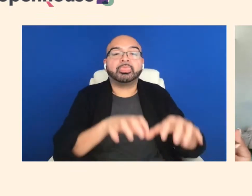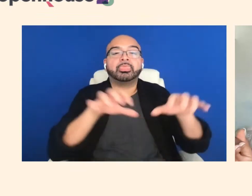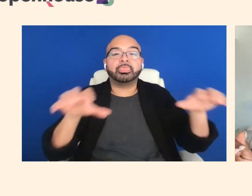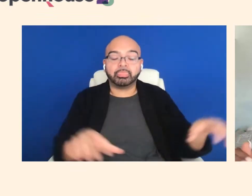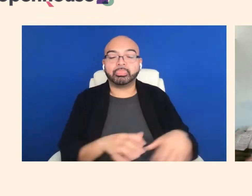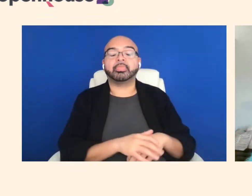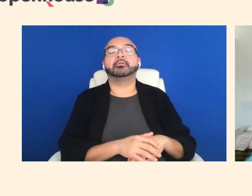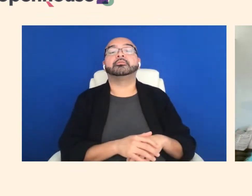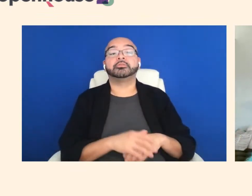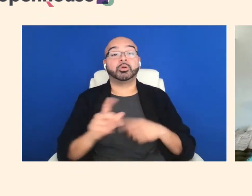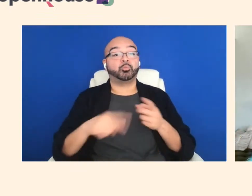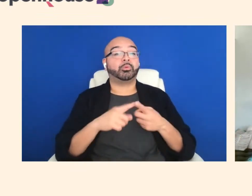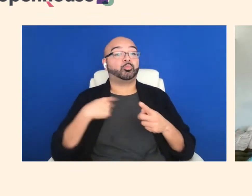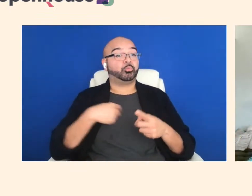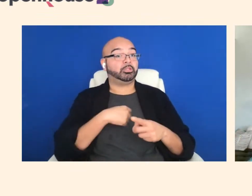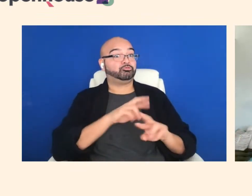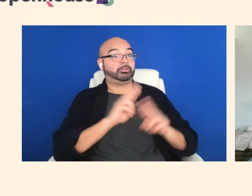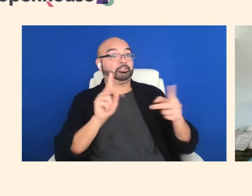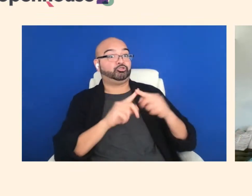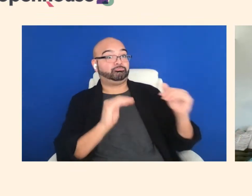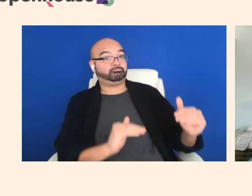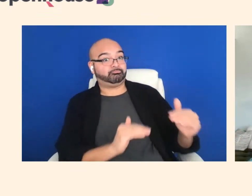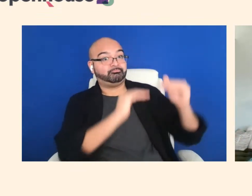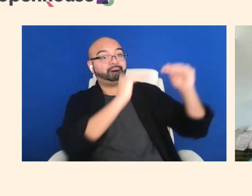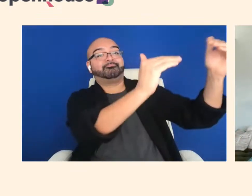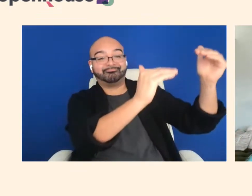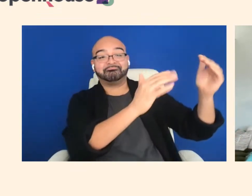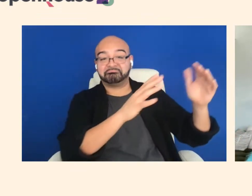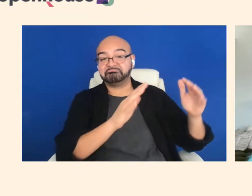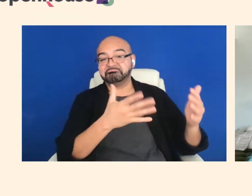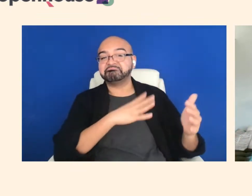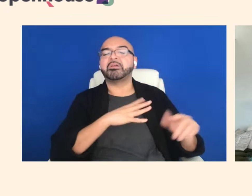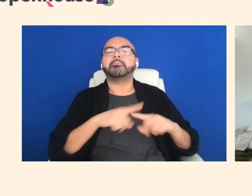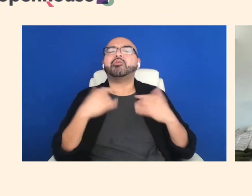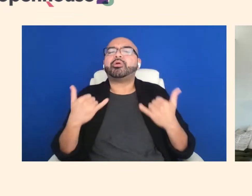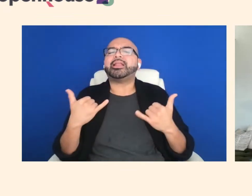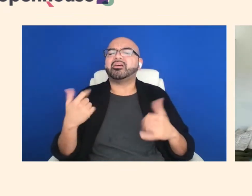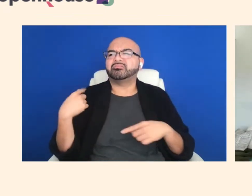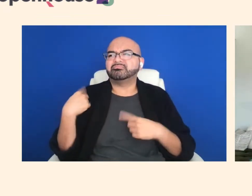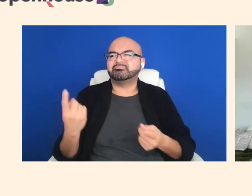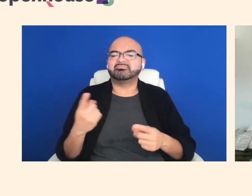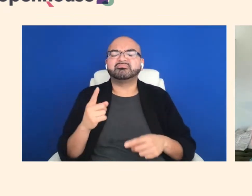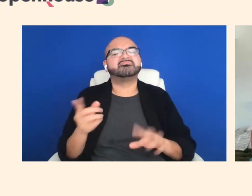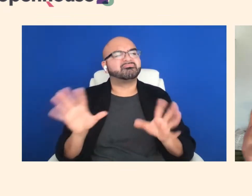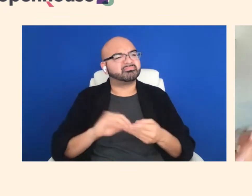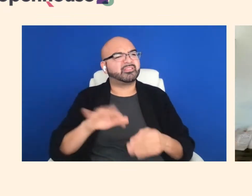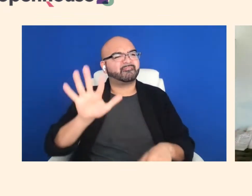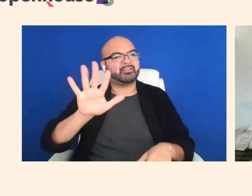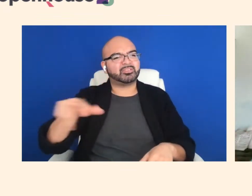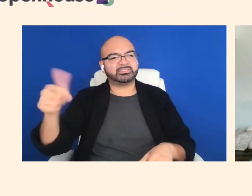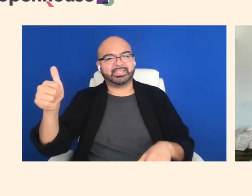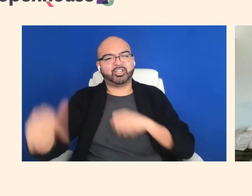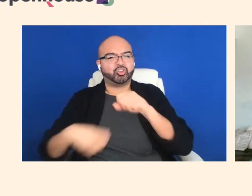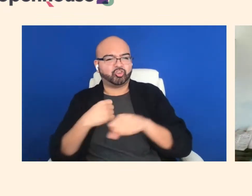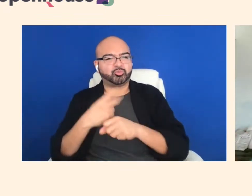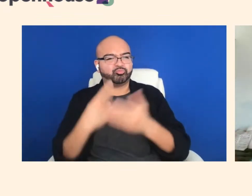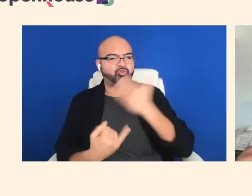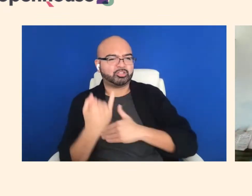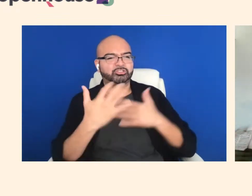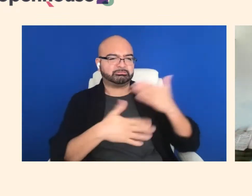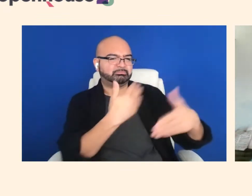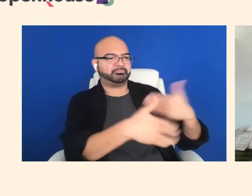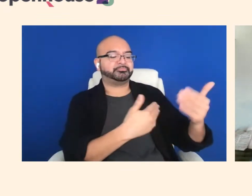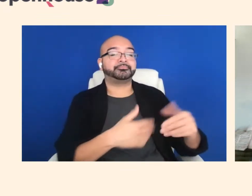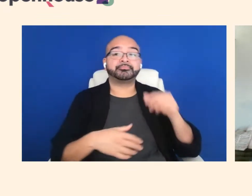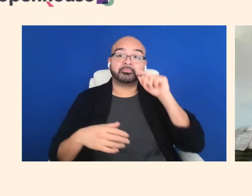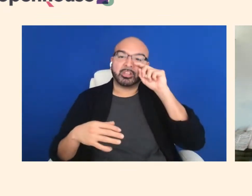to our next level, but this is really a 5 to 10-year project, right? So though the voting, the